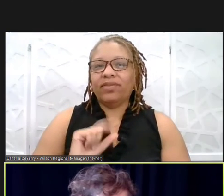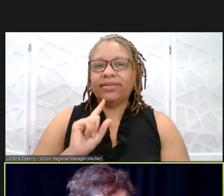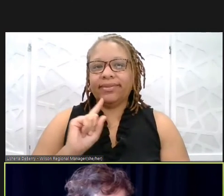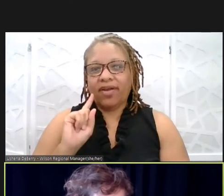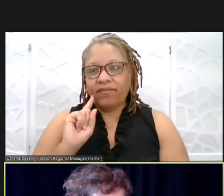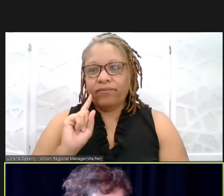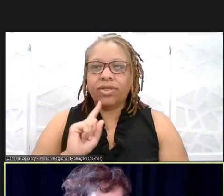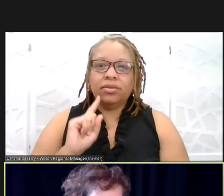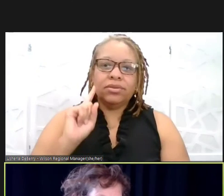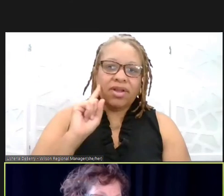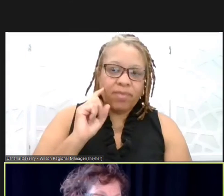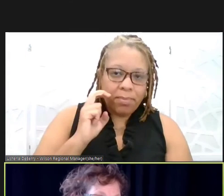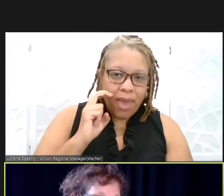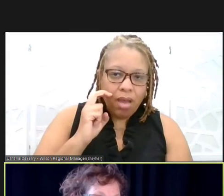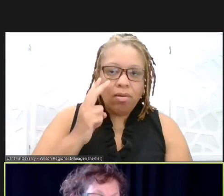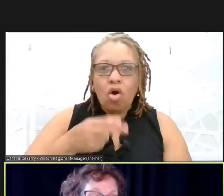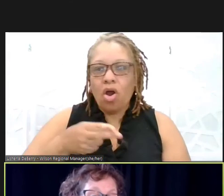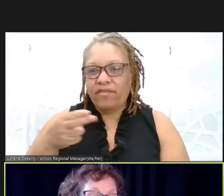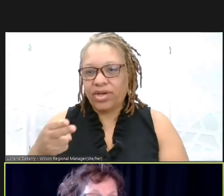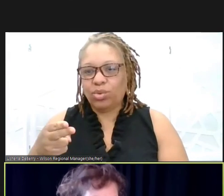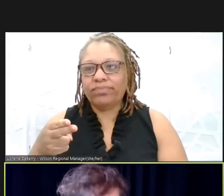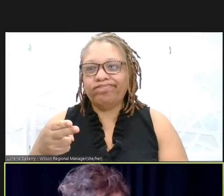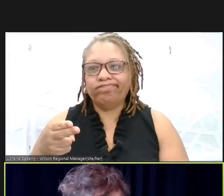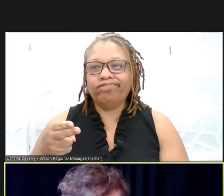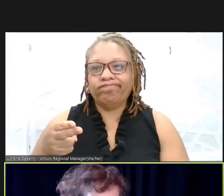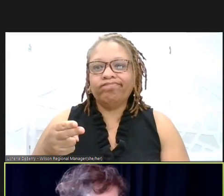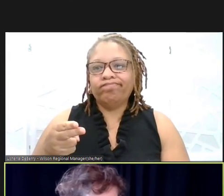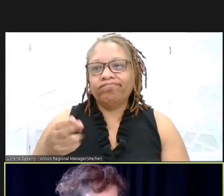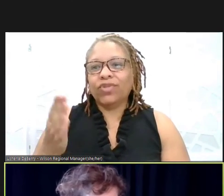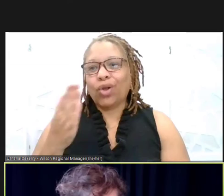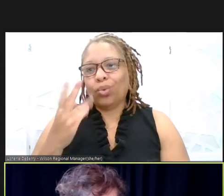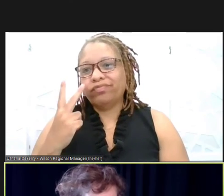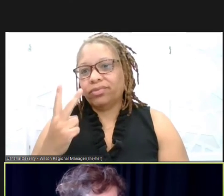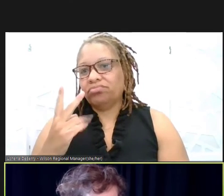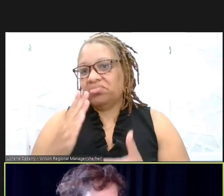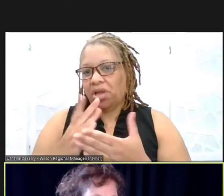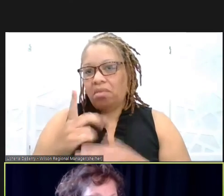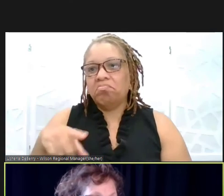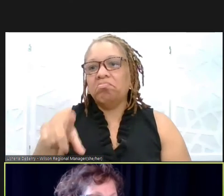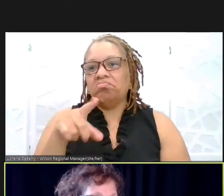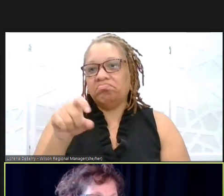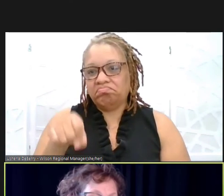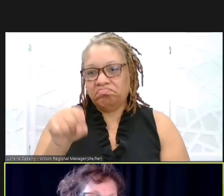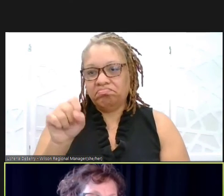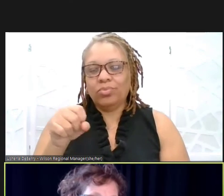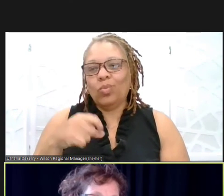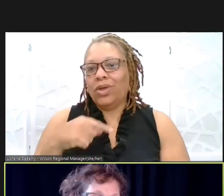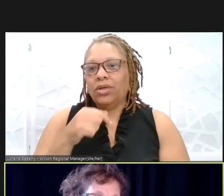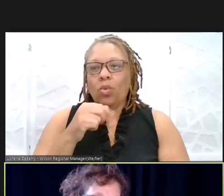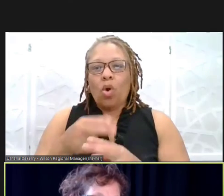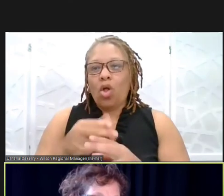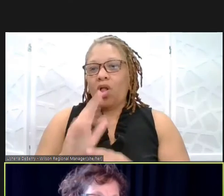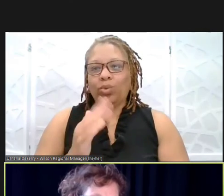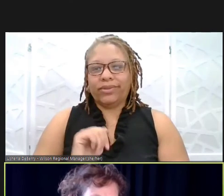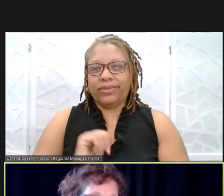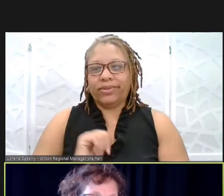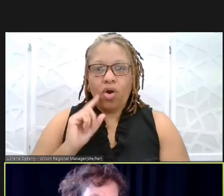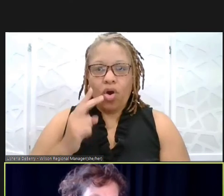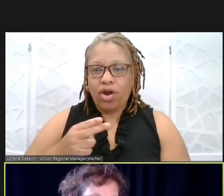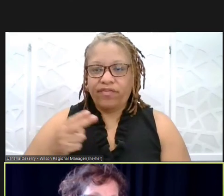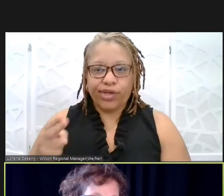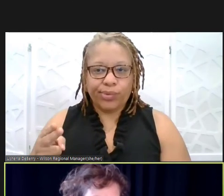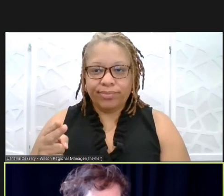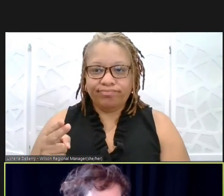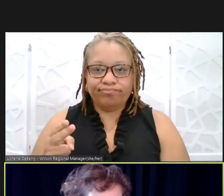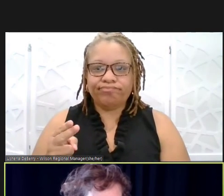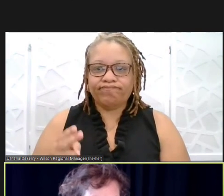Again, starting with terminology, let's think about not using the word hearing impaired It is best to describe these communities as deaf, hard